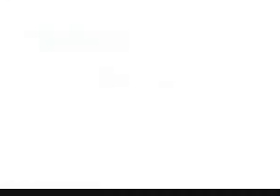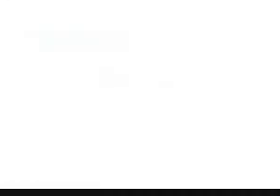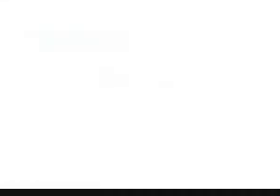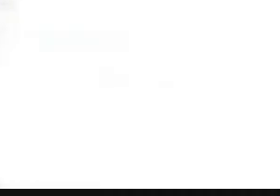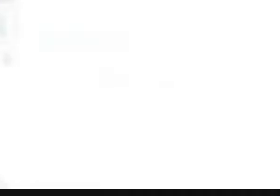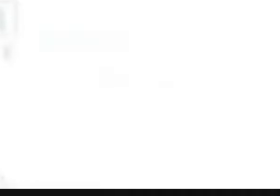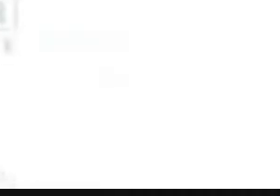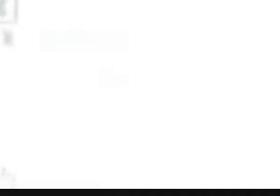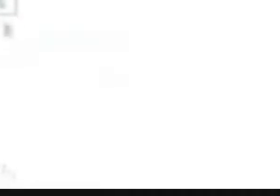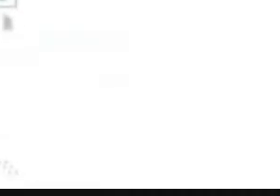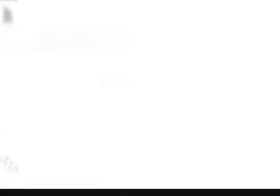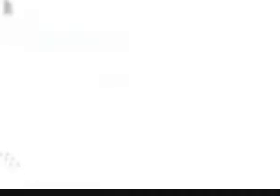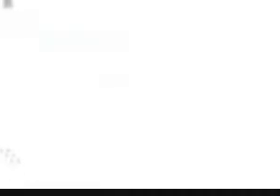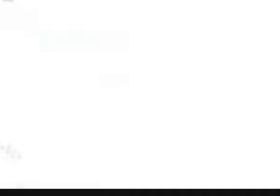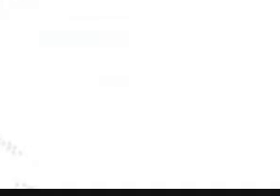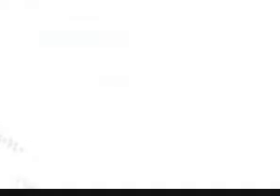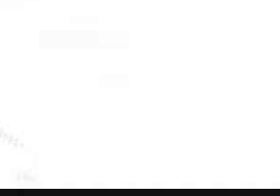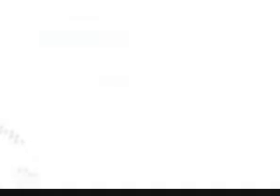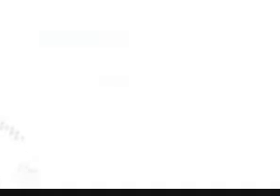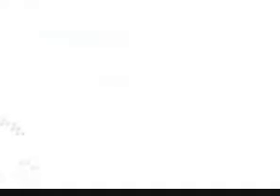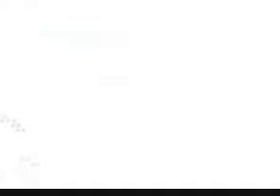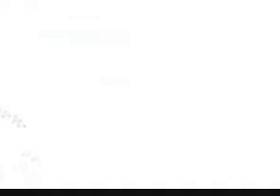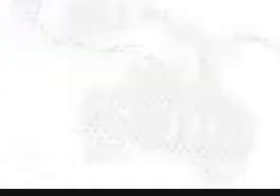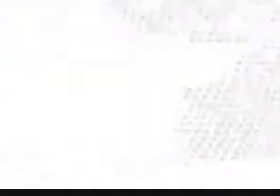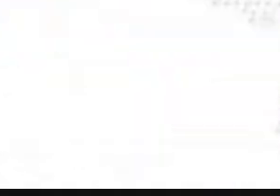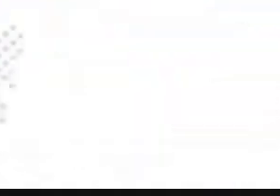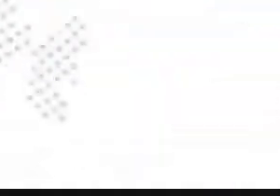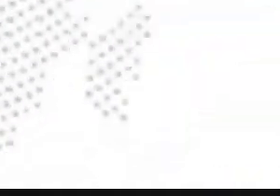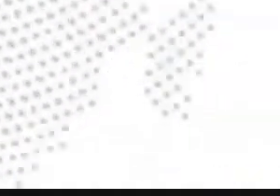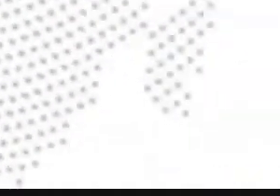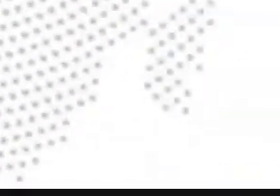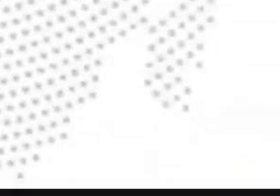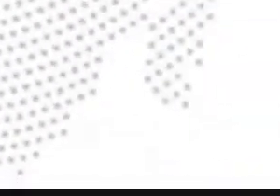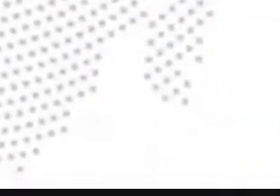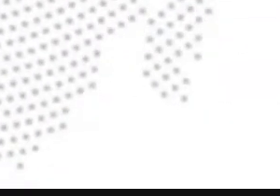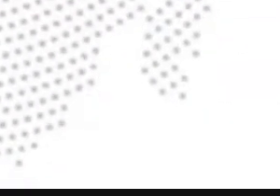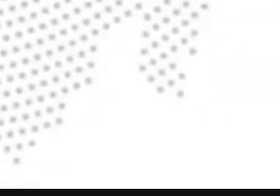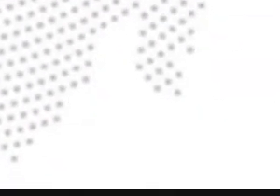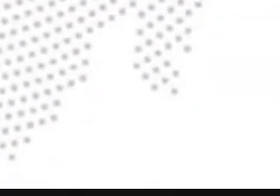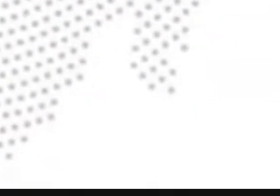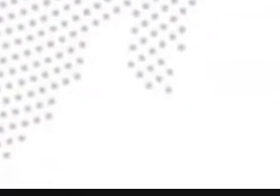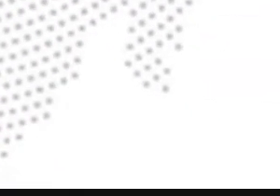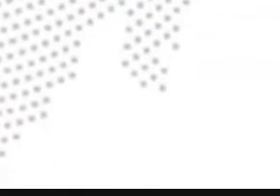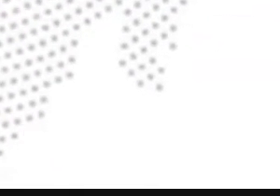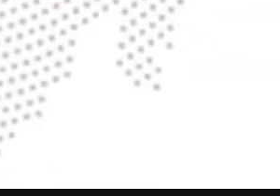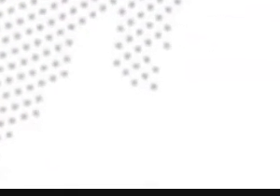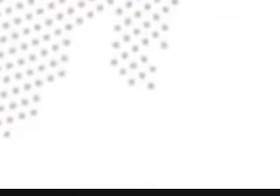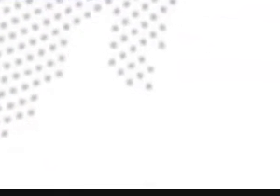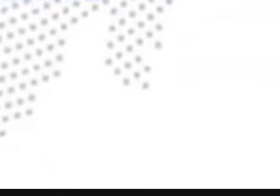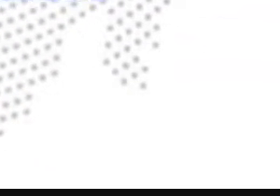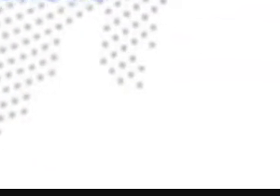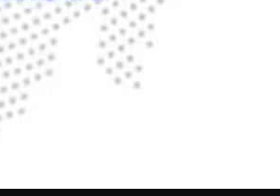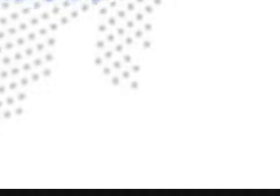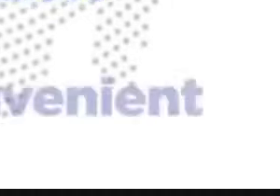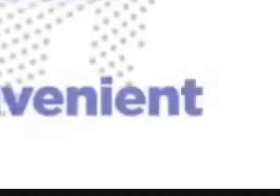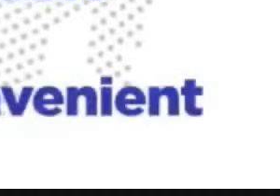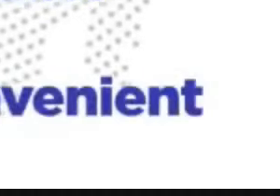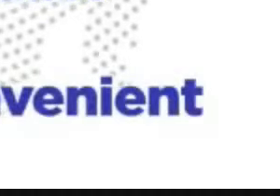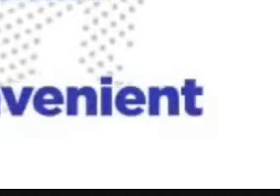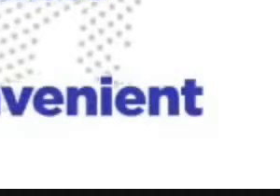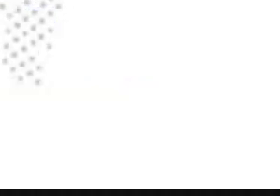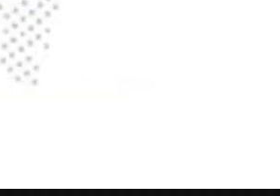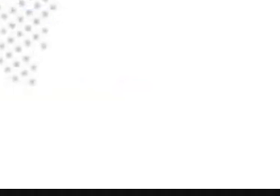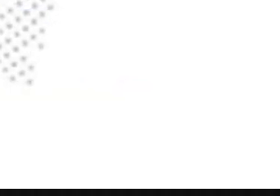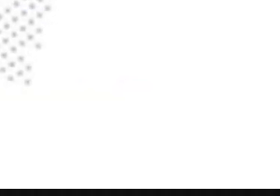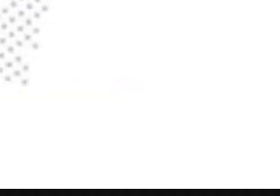ko natable ak Supersonics Money Transfer bànneexu leen ci suñ yónneekaay xaalis bi gën a wóor gën a gaaw gën a noppale